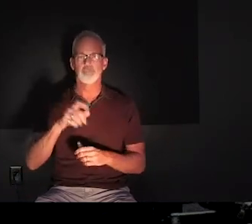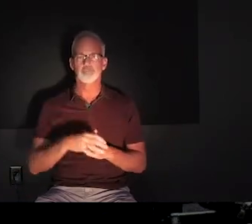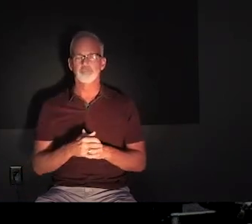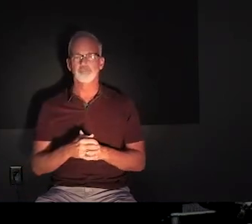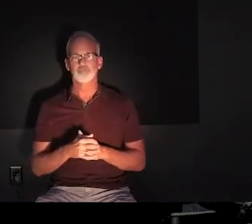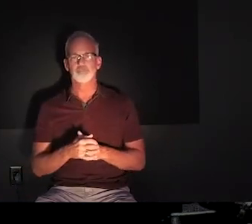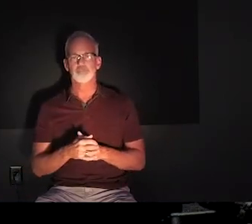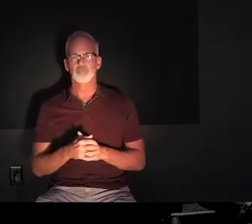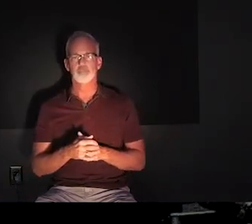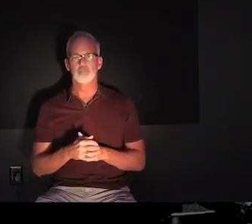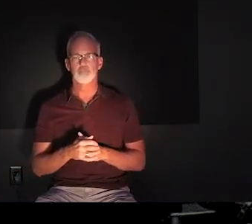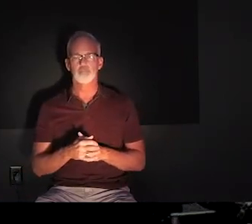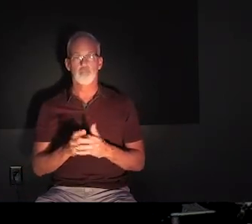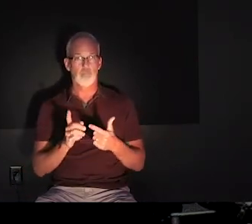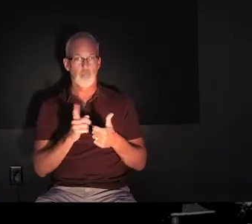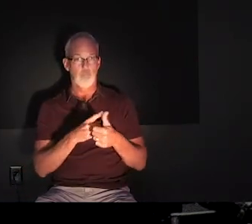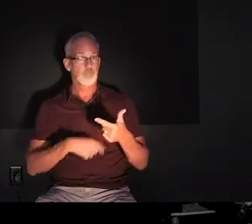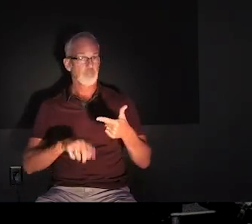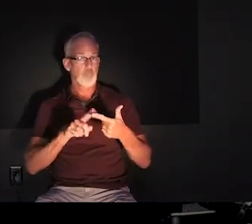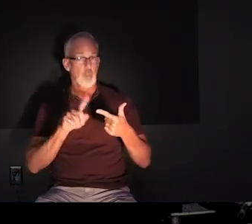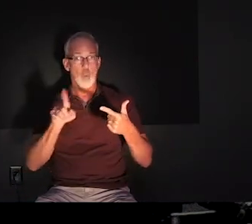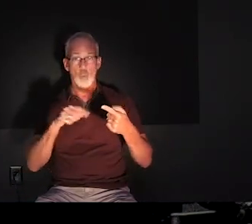When should we be baptized?